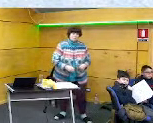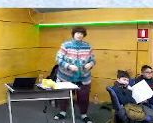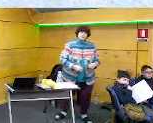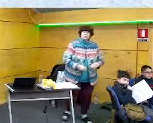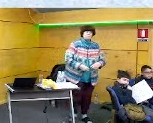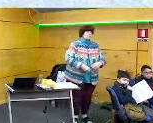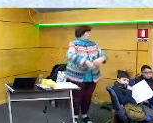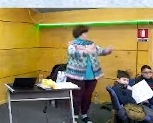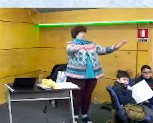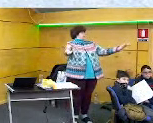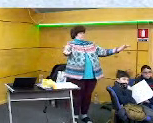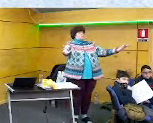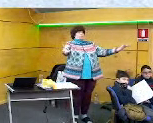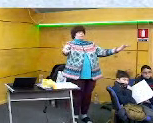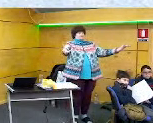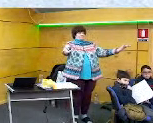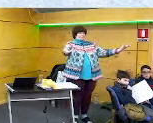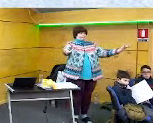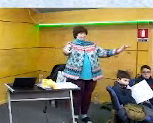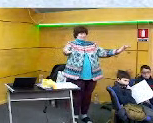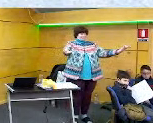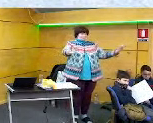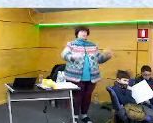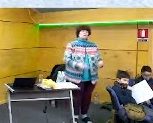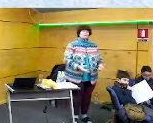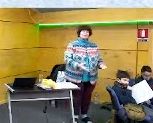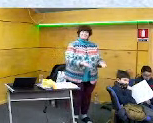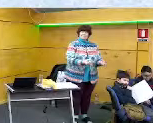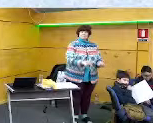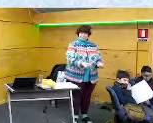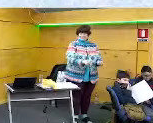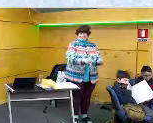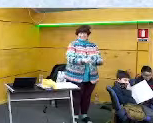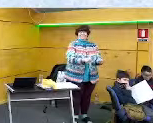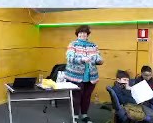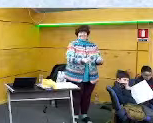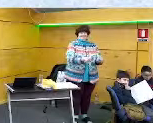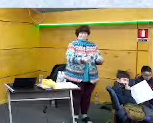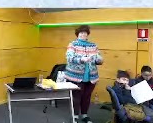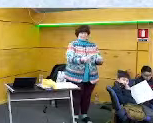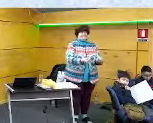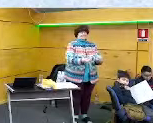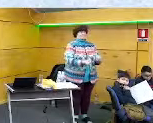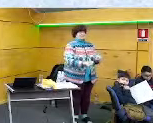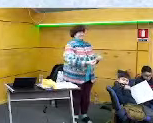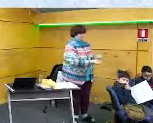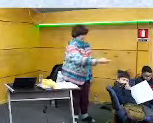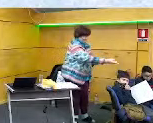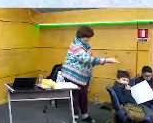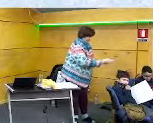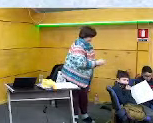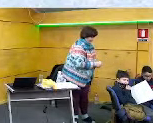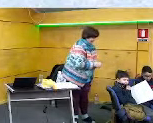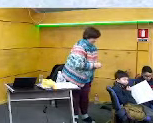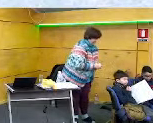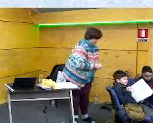Wealthy. Million could be a million people, but usually it's a million pesos money.